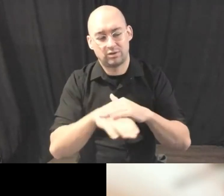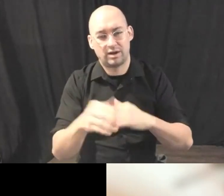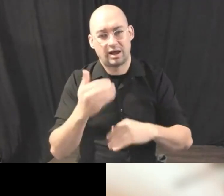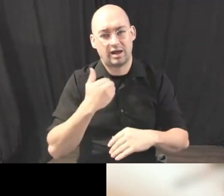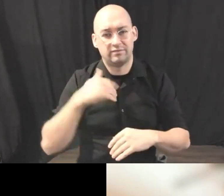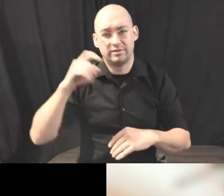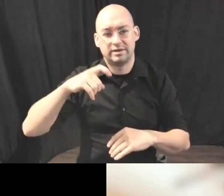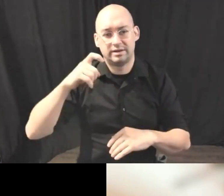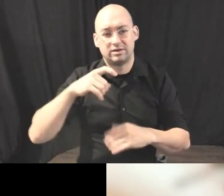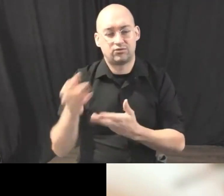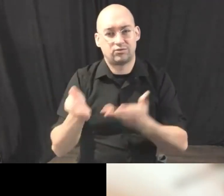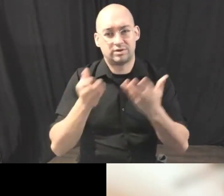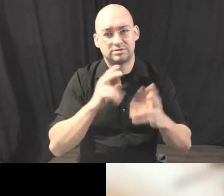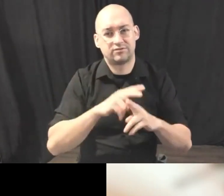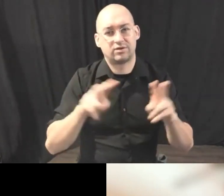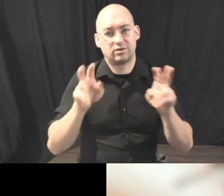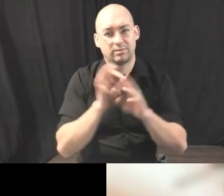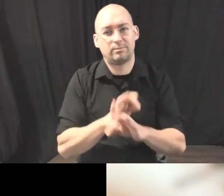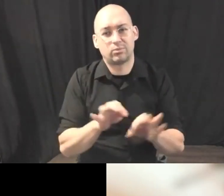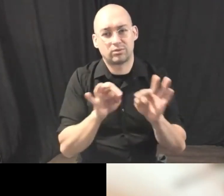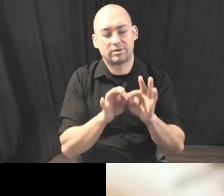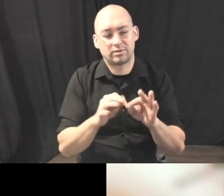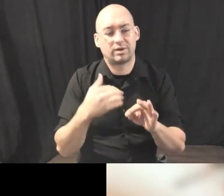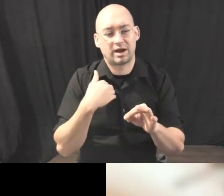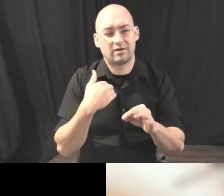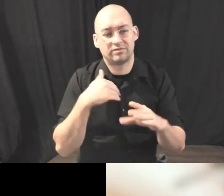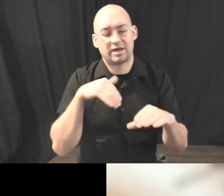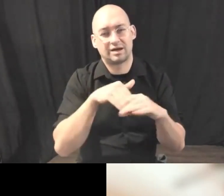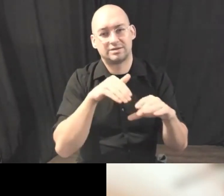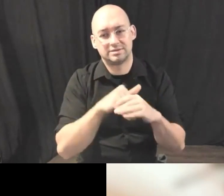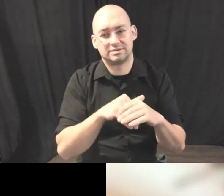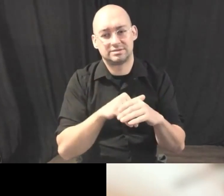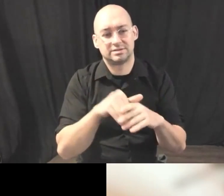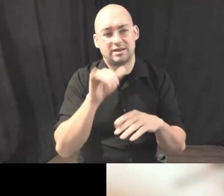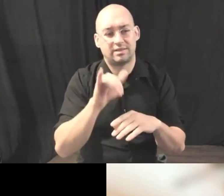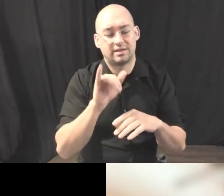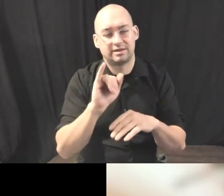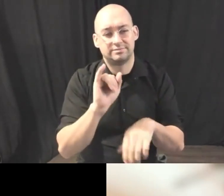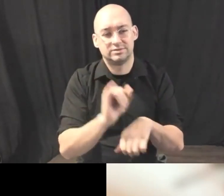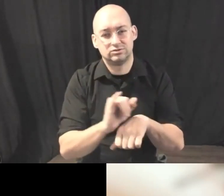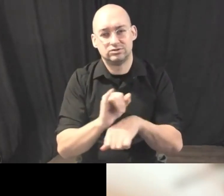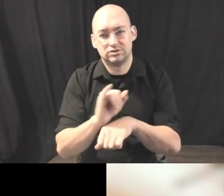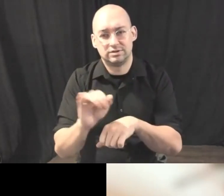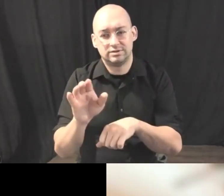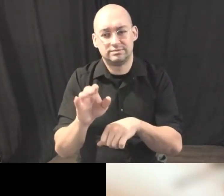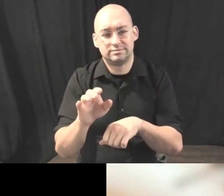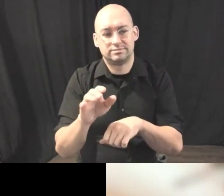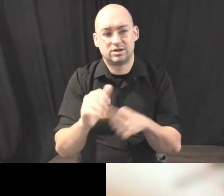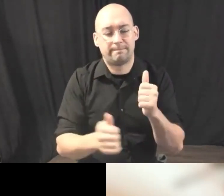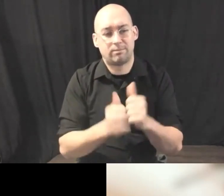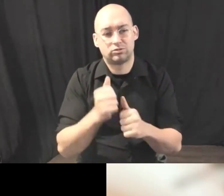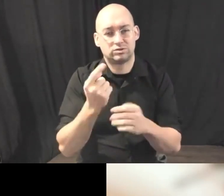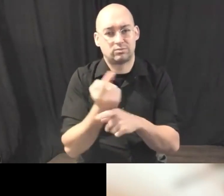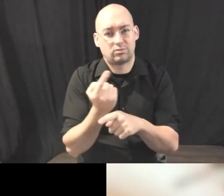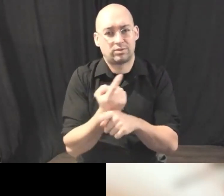arises is super important, so that we can have that access to that institutional care, because sometimes, you know, it is what's most appropriate and what is